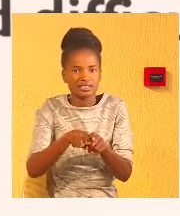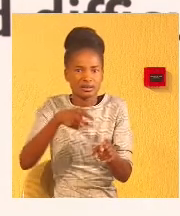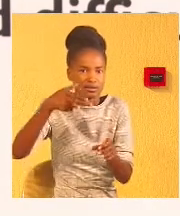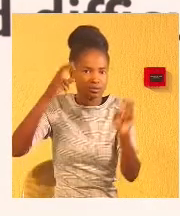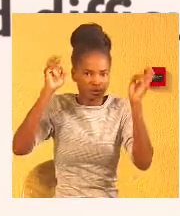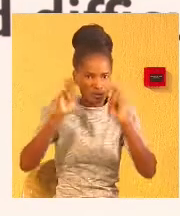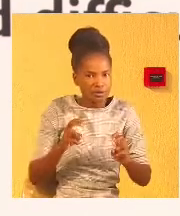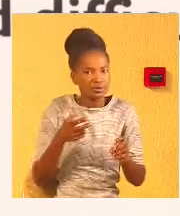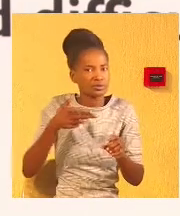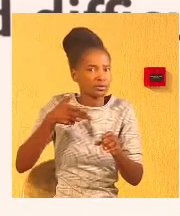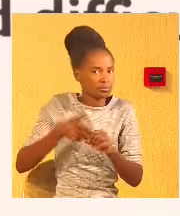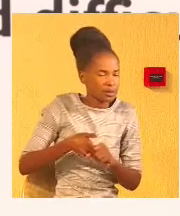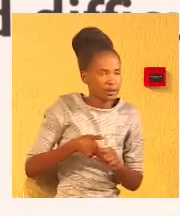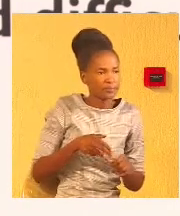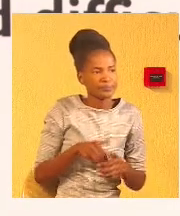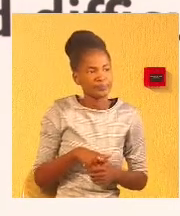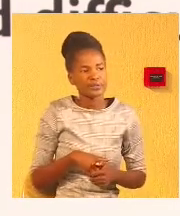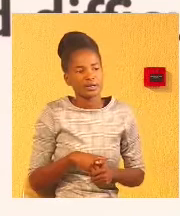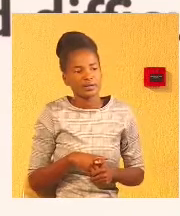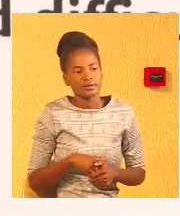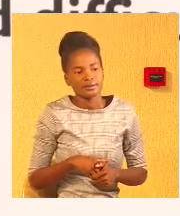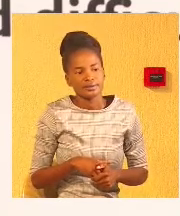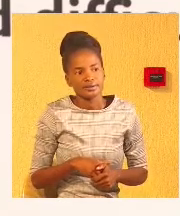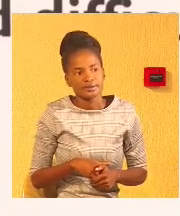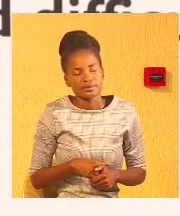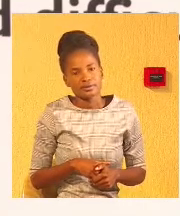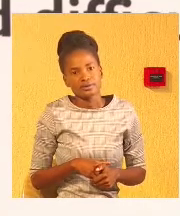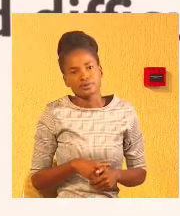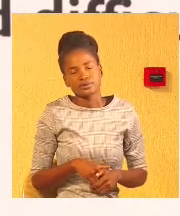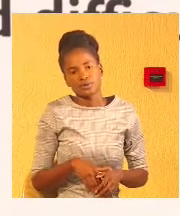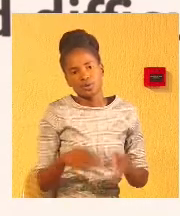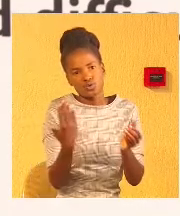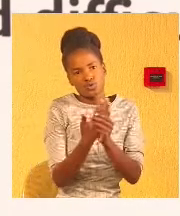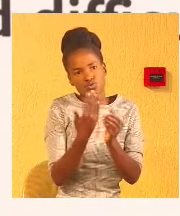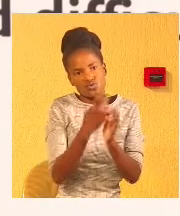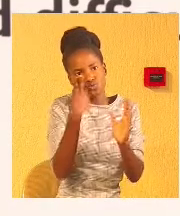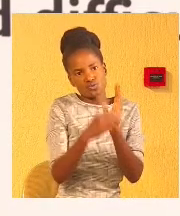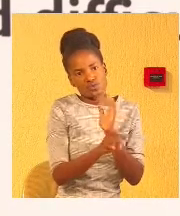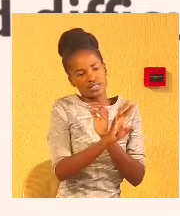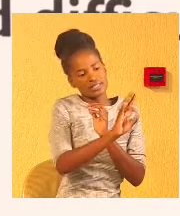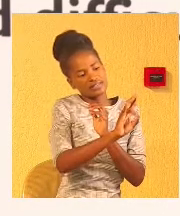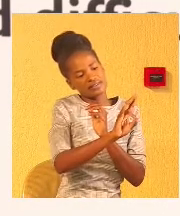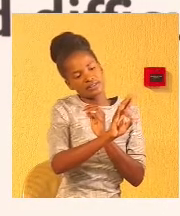in the revised Gazette number 7180,